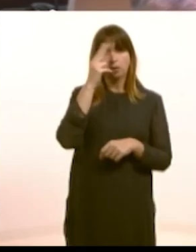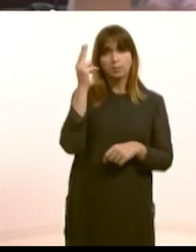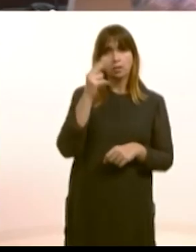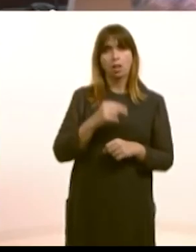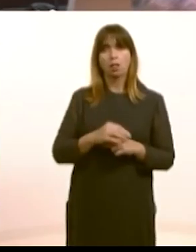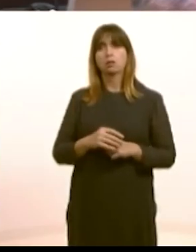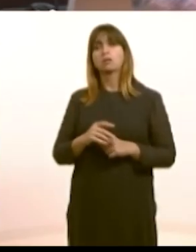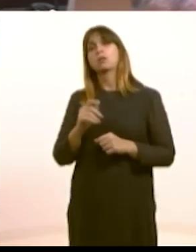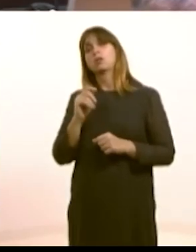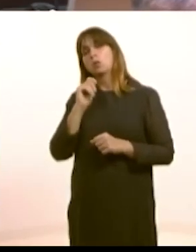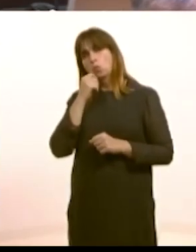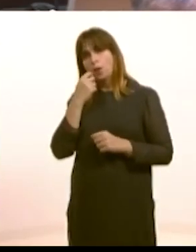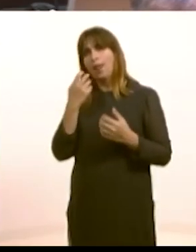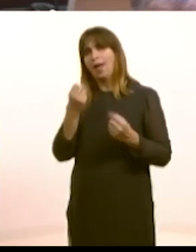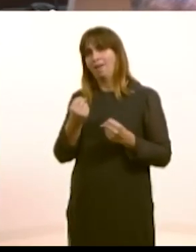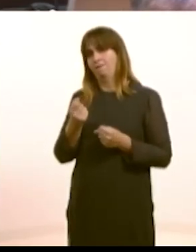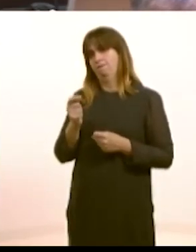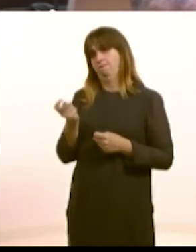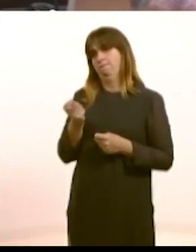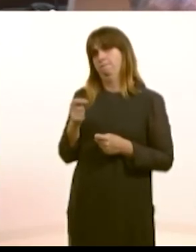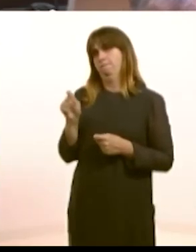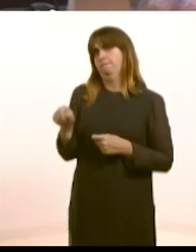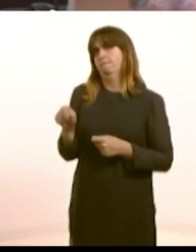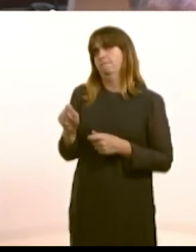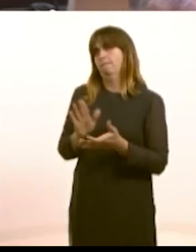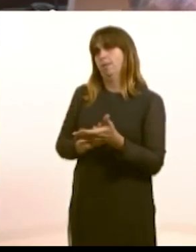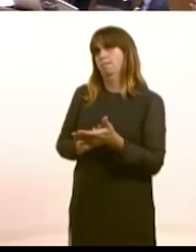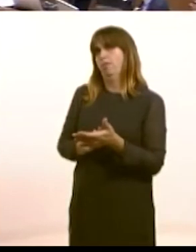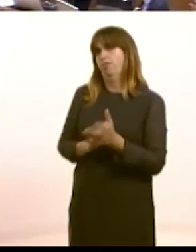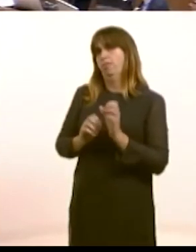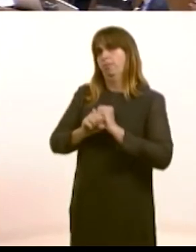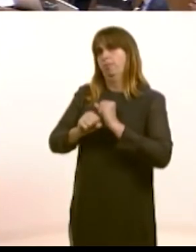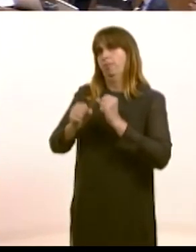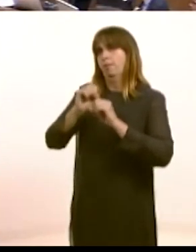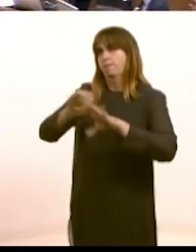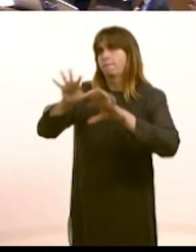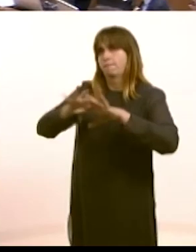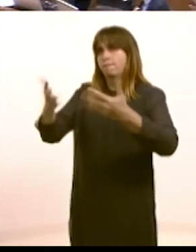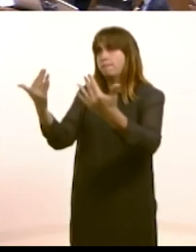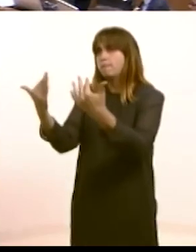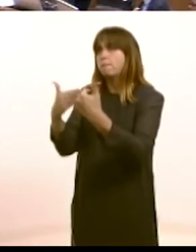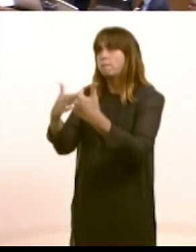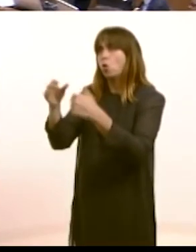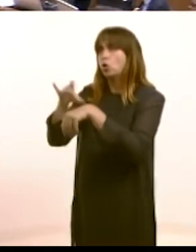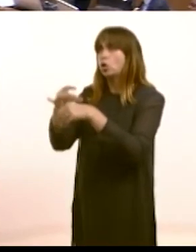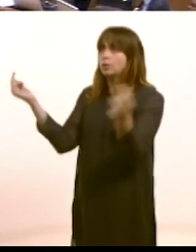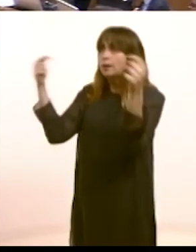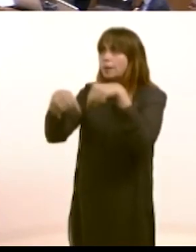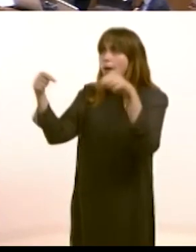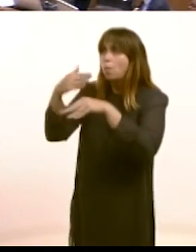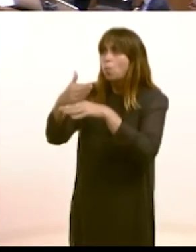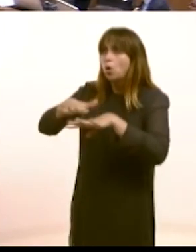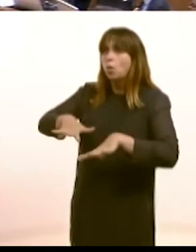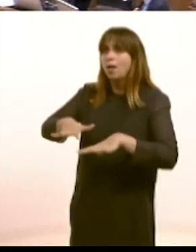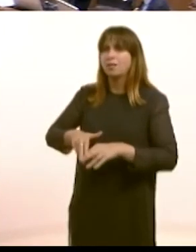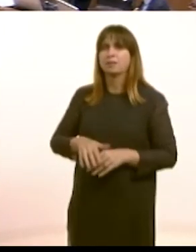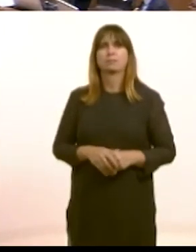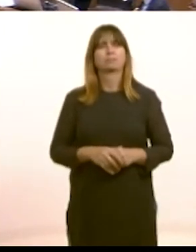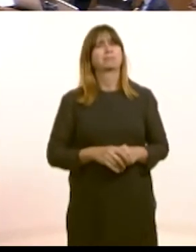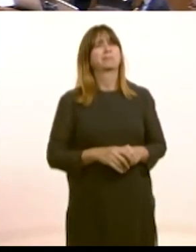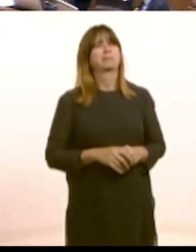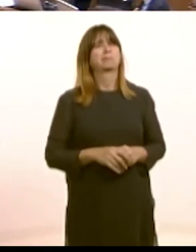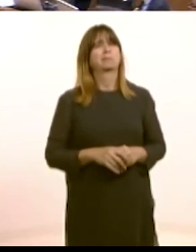said that, there will be a campaign launched at the end of next month in order to attract more doctors to work in Wales. Well, I'm not sure if I want to